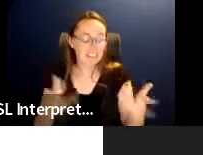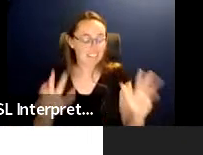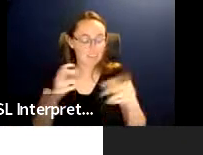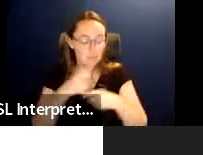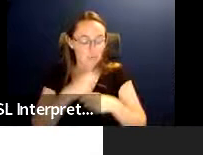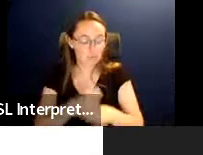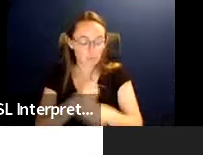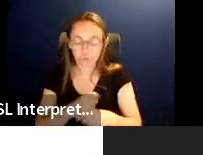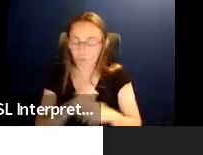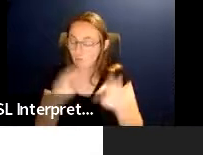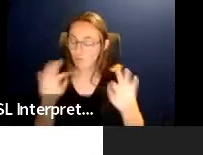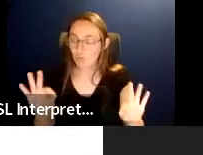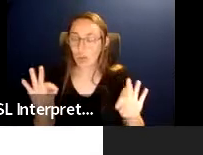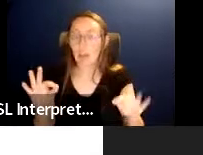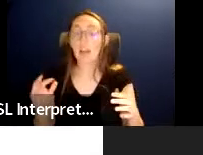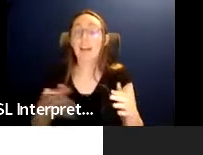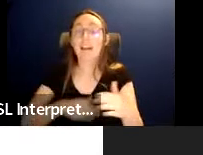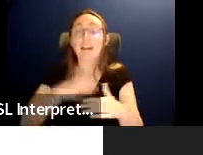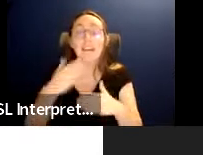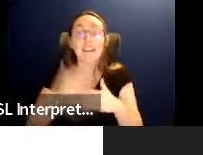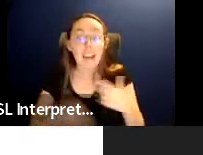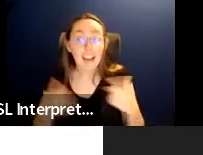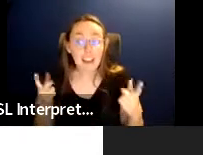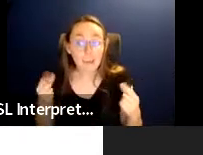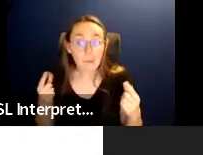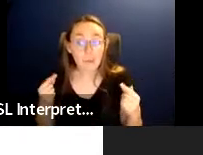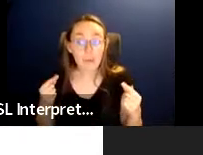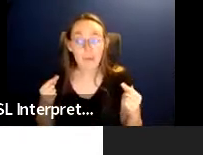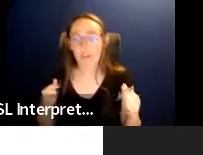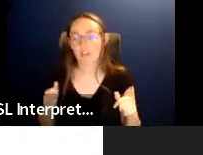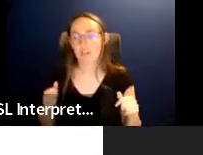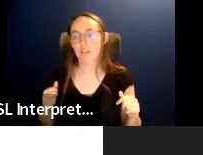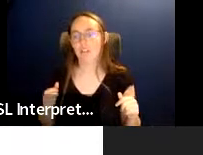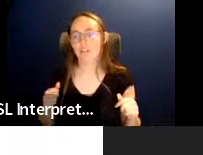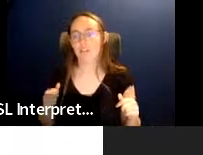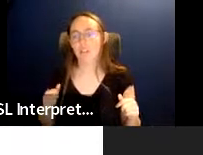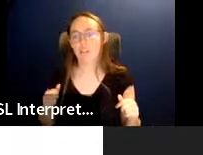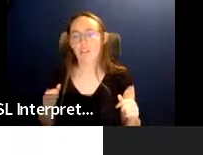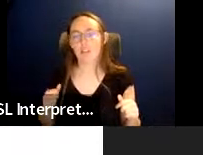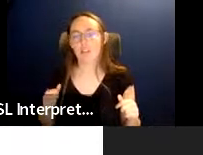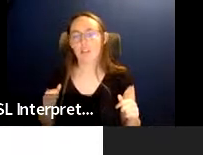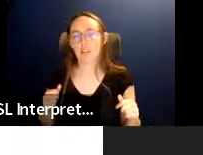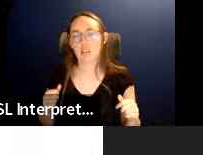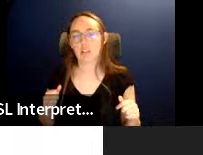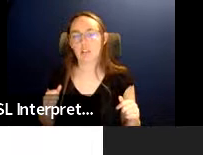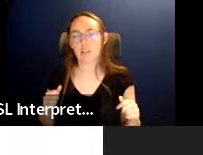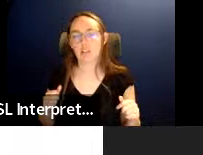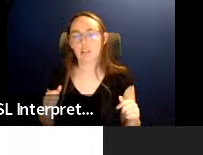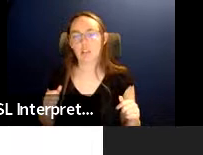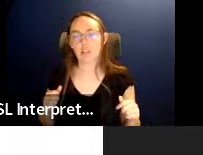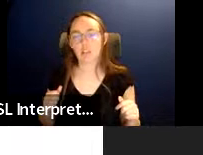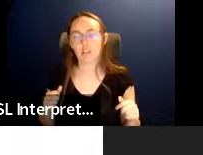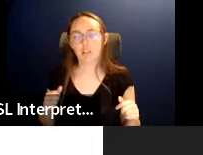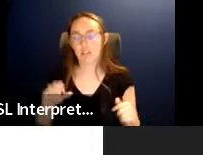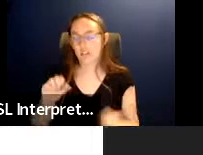All right, the next thing is you're going to be making the spring